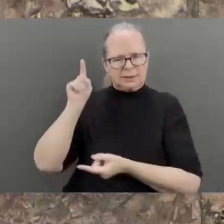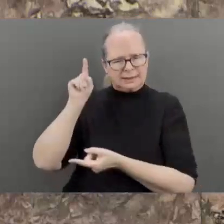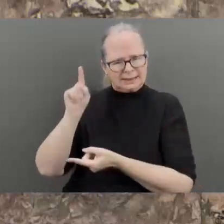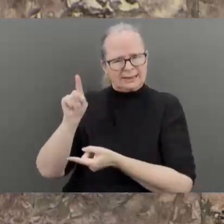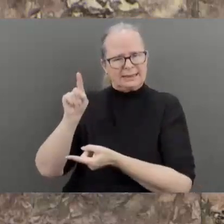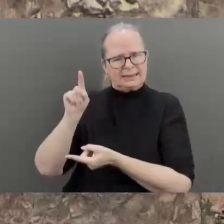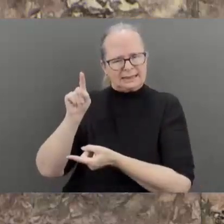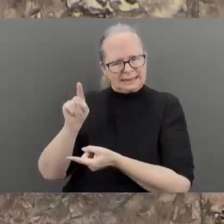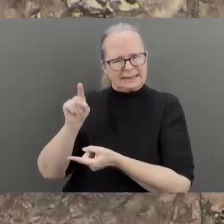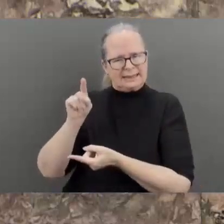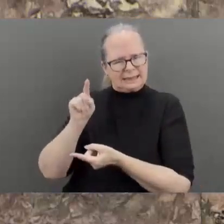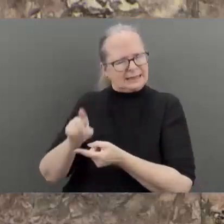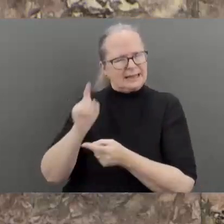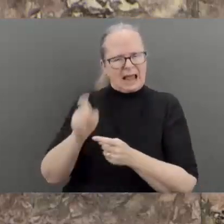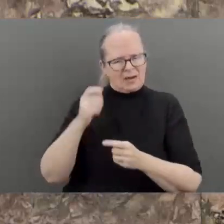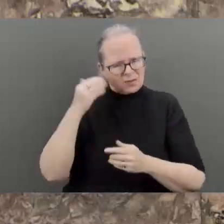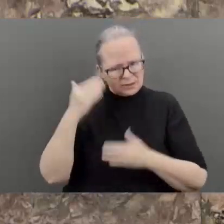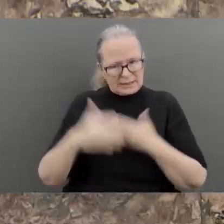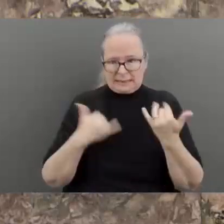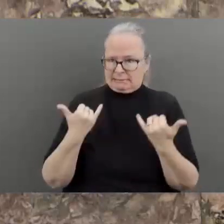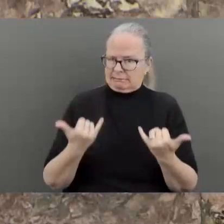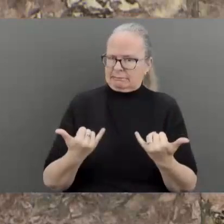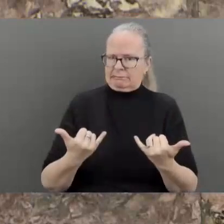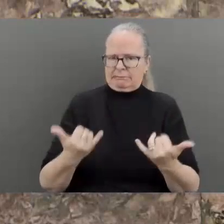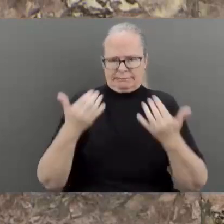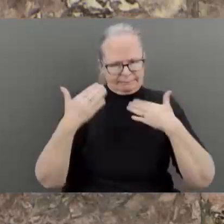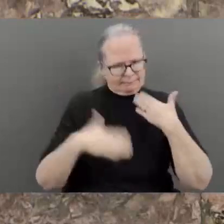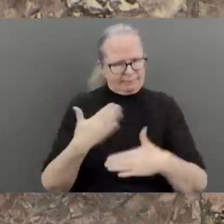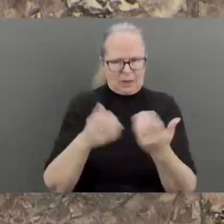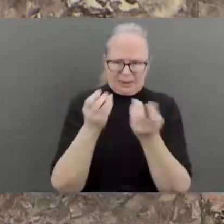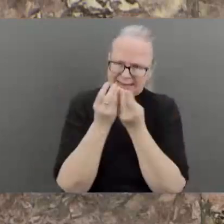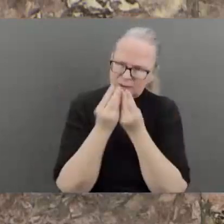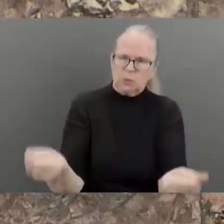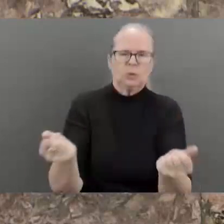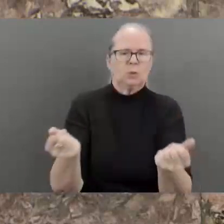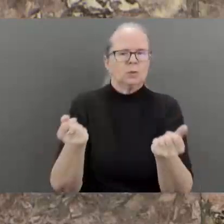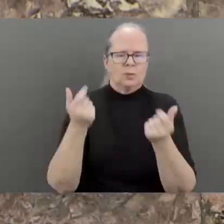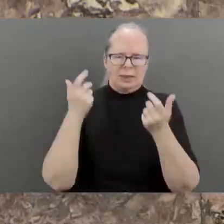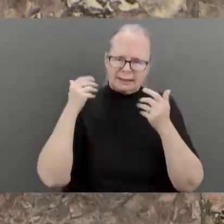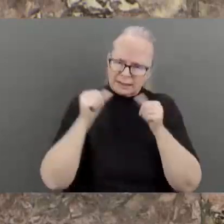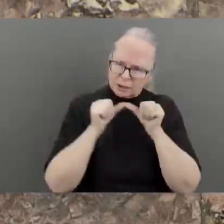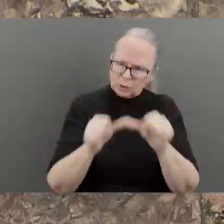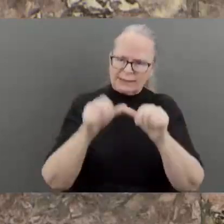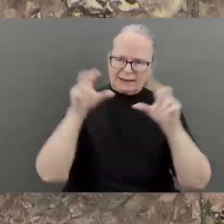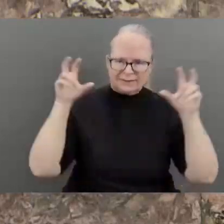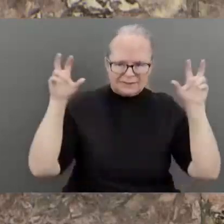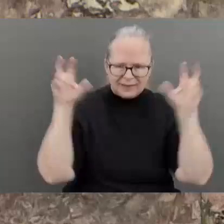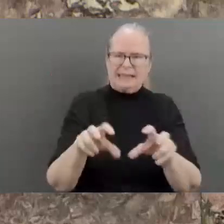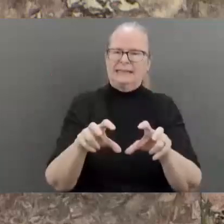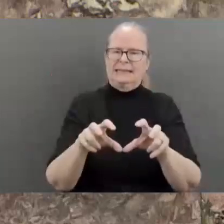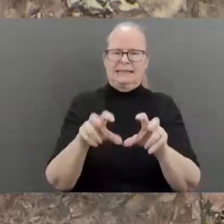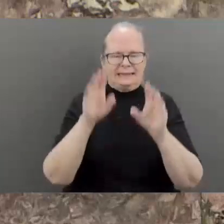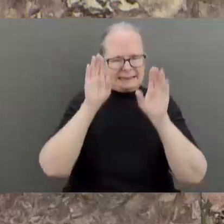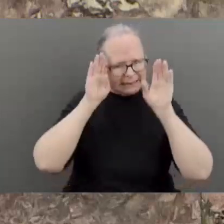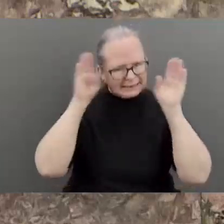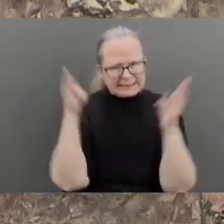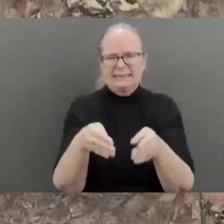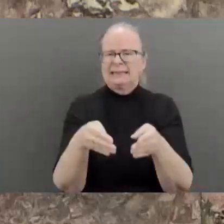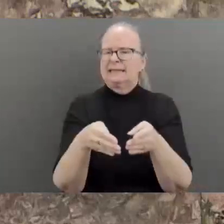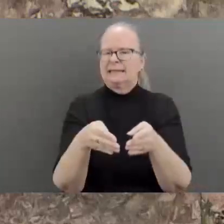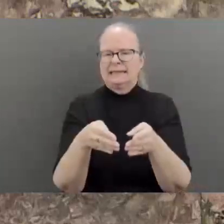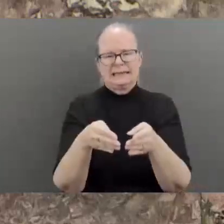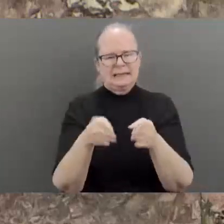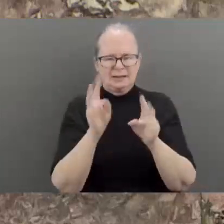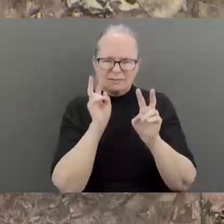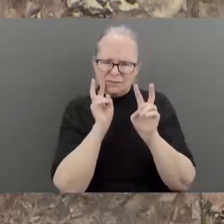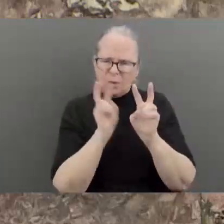have to continue to invest. That is what this government is going to continue to do, and I look forward to the support of all members of this House in doing this work.